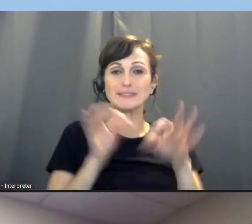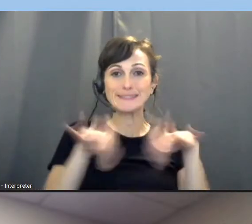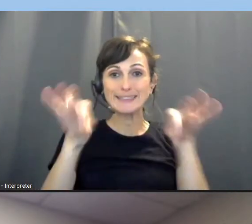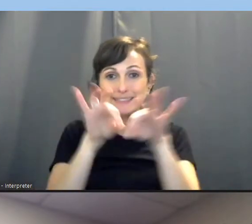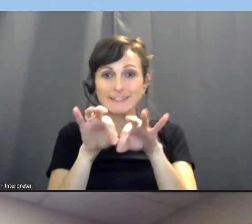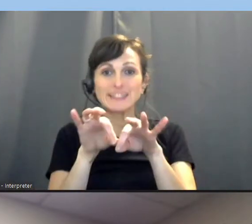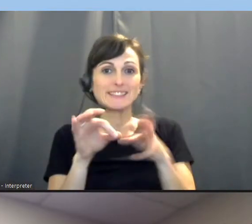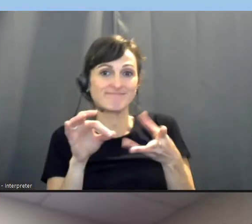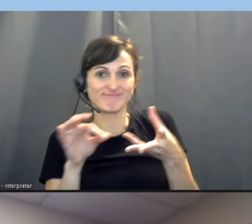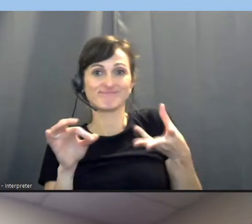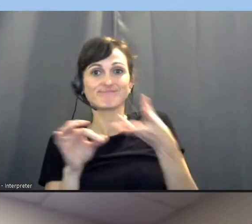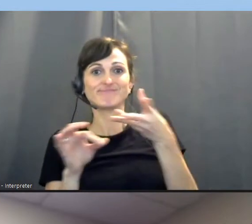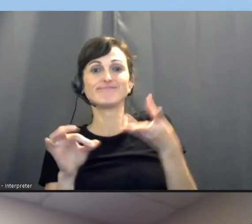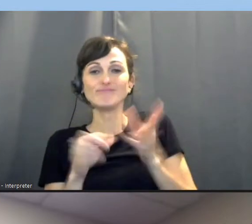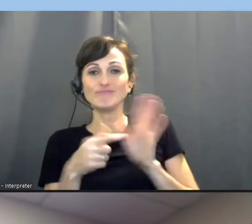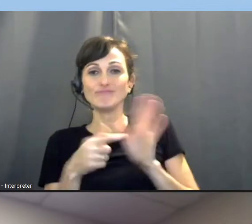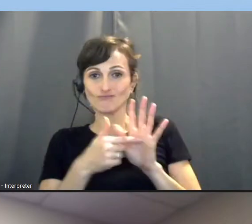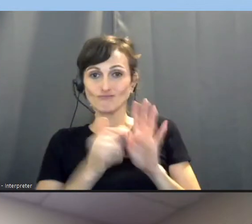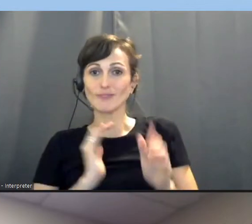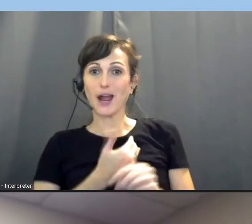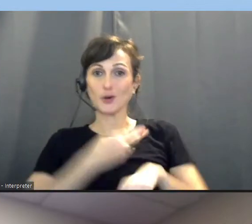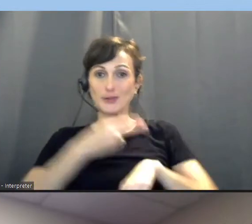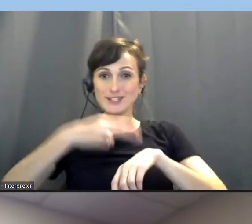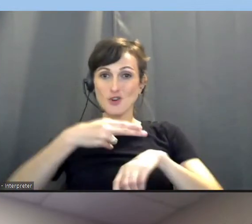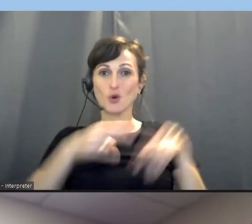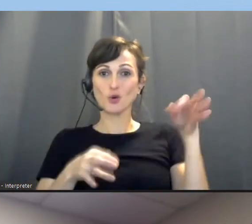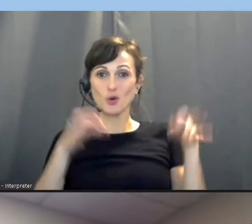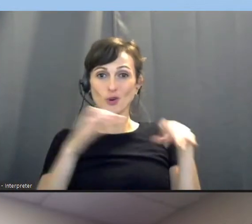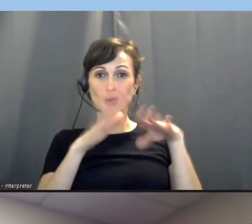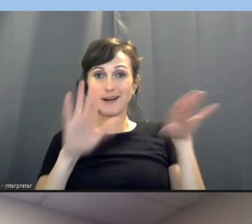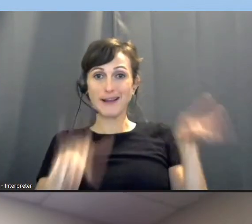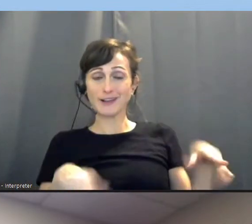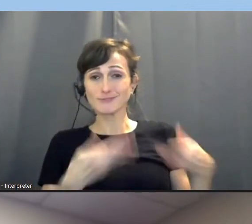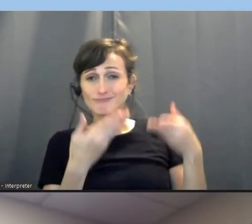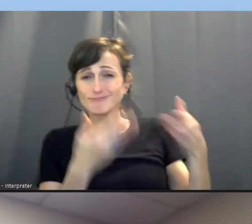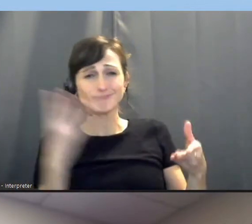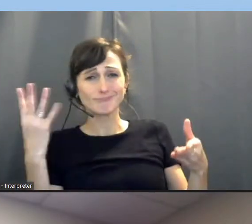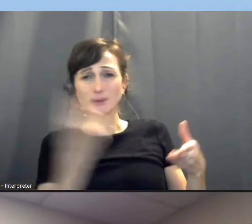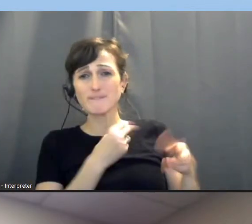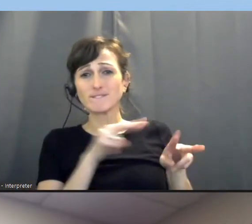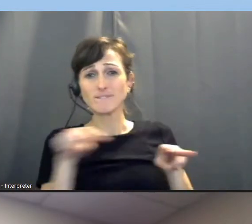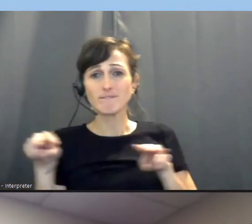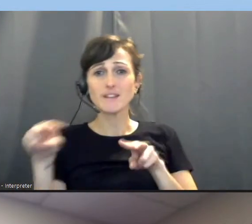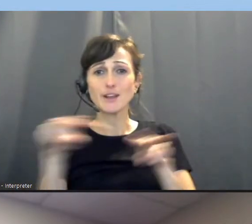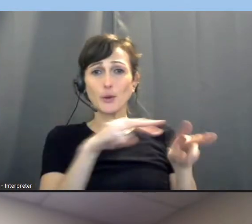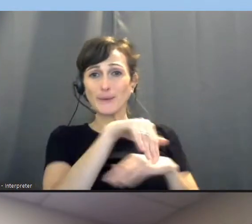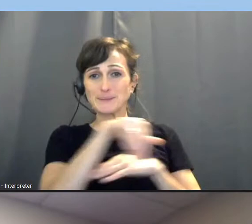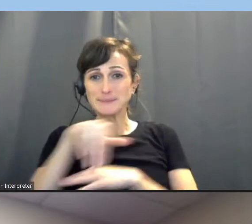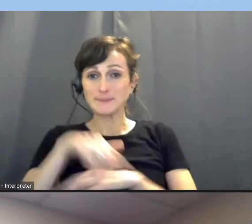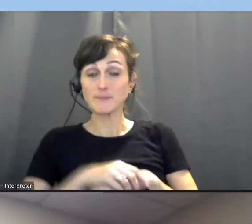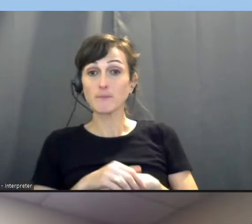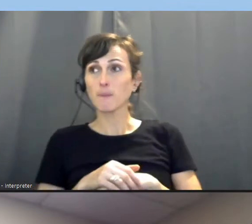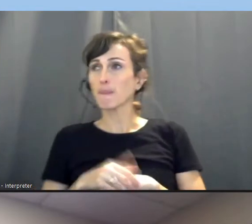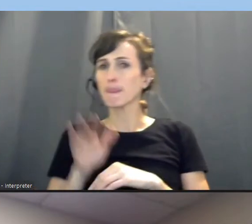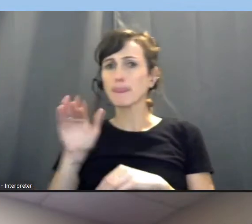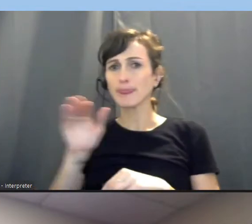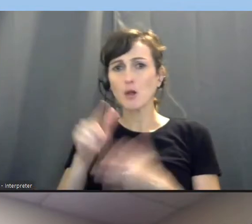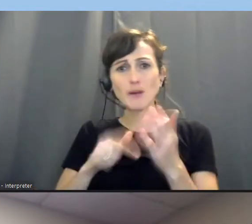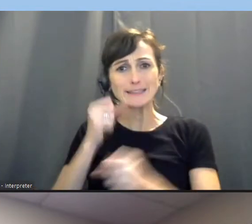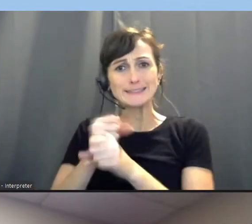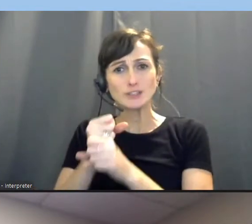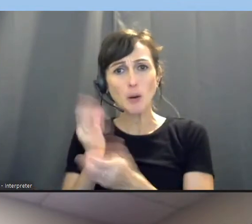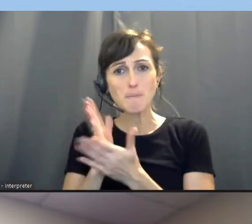our historical courthouse makes to that view. So what year budget is this coming out